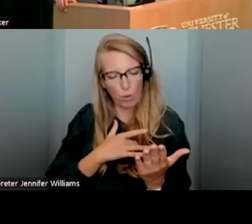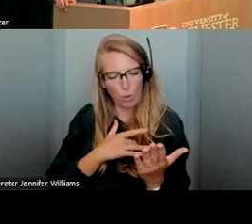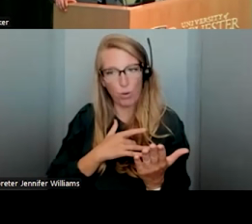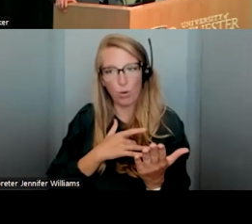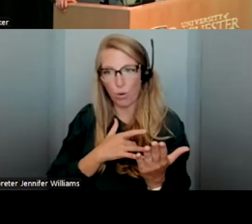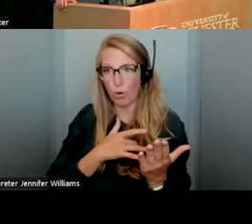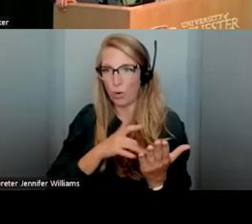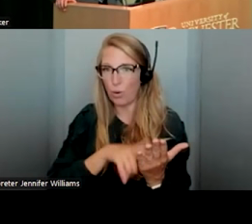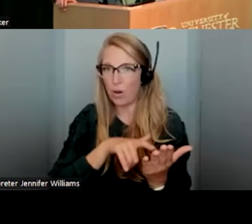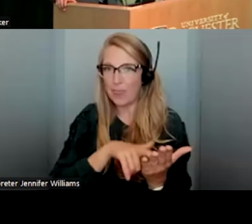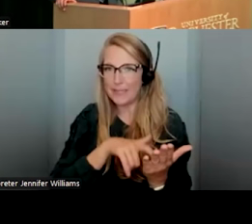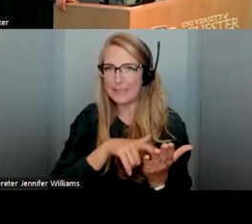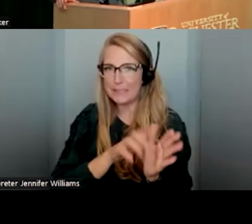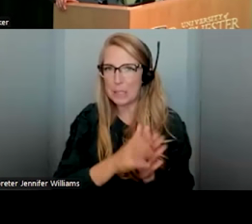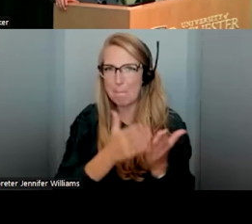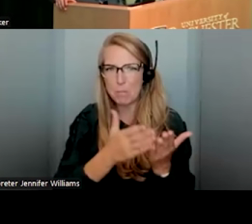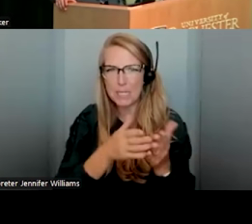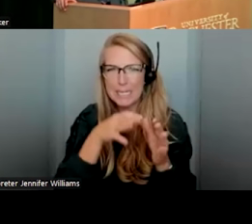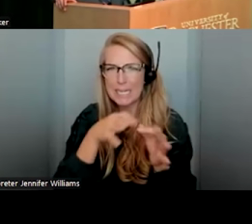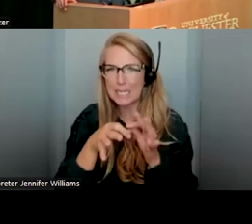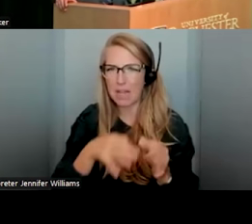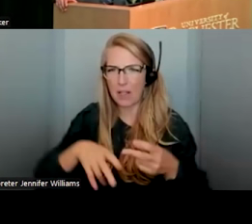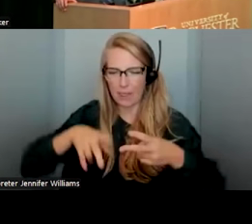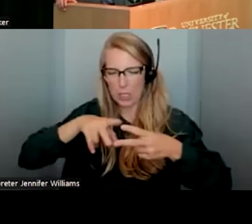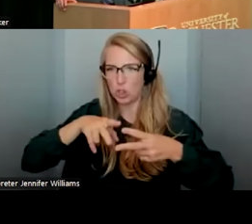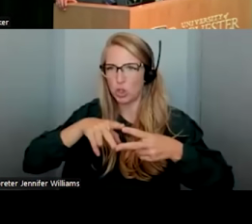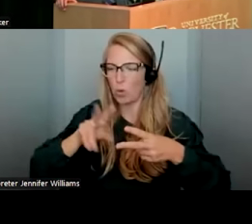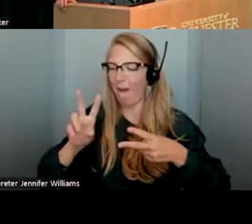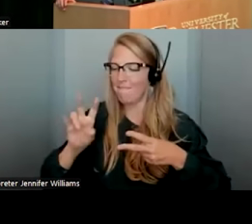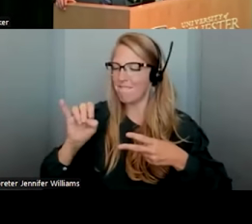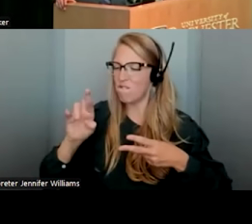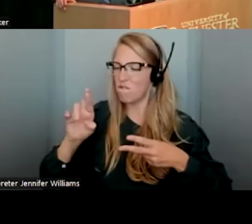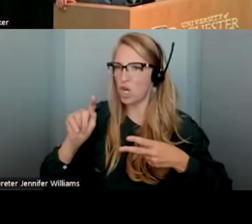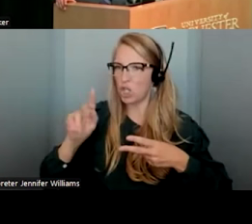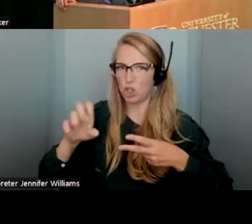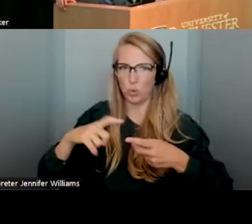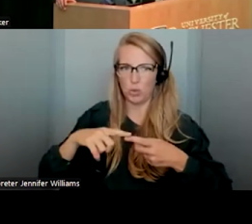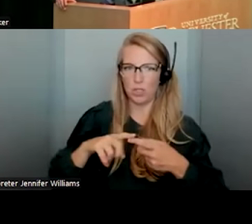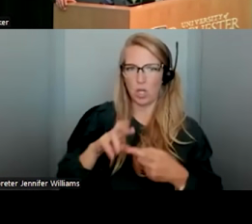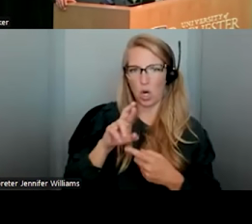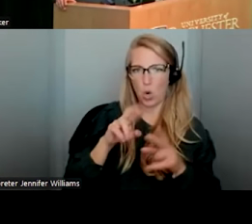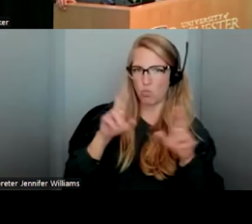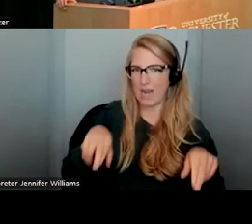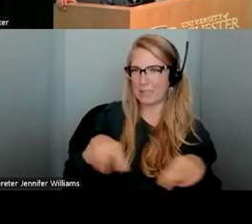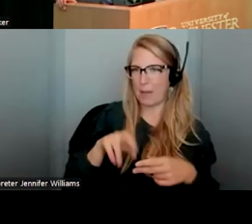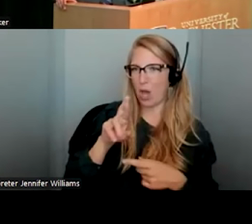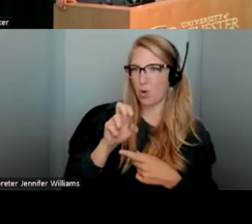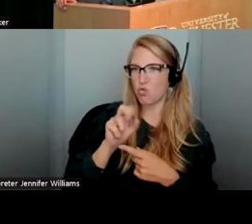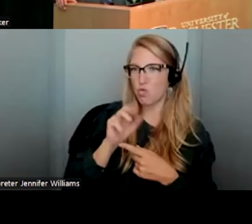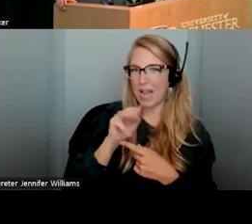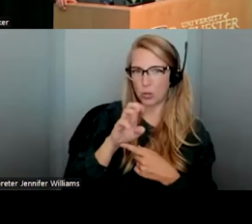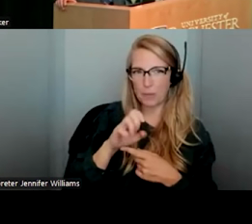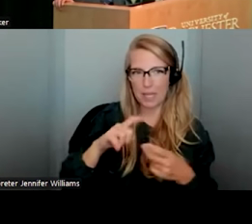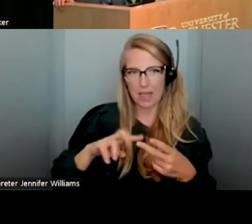because it talked about how there are two sets of virtues. One is resume virtues, and the other is eulogy